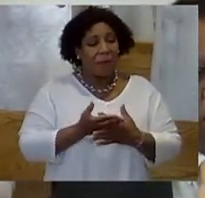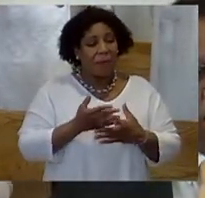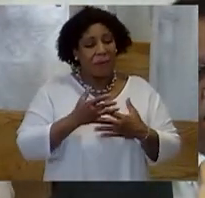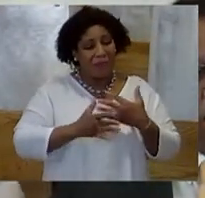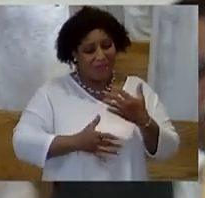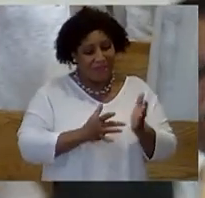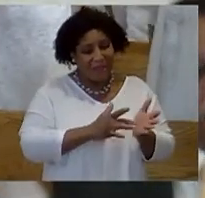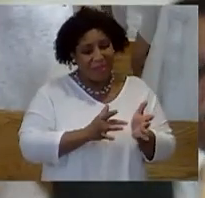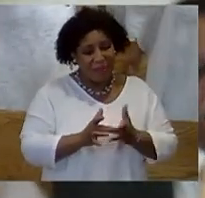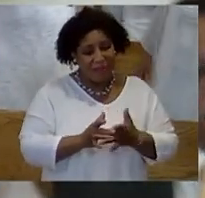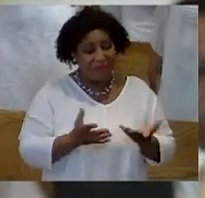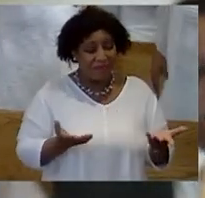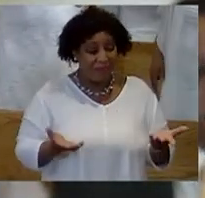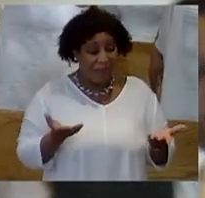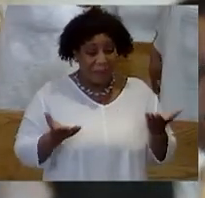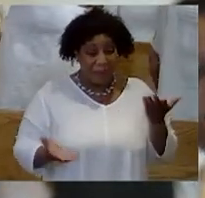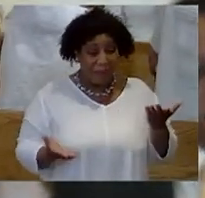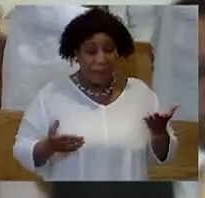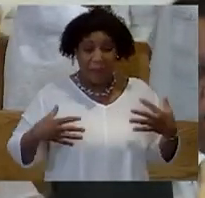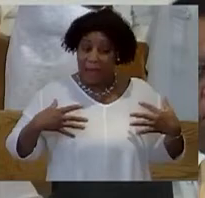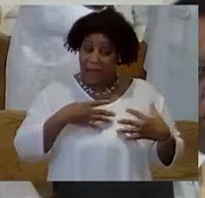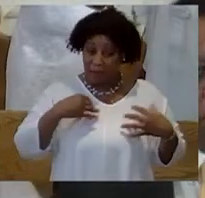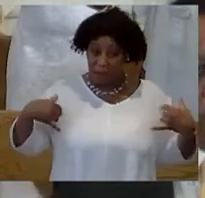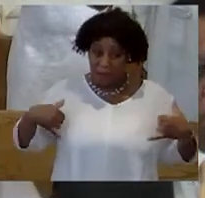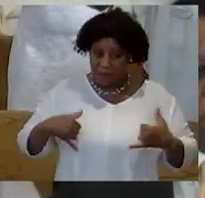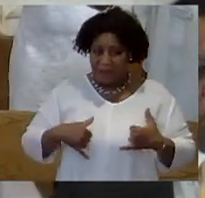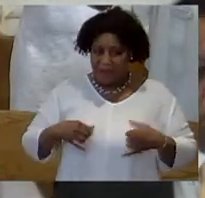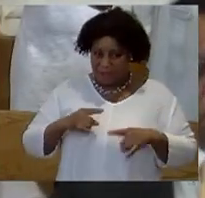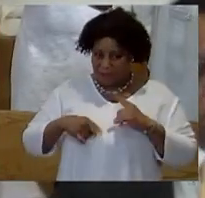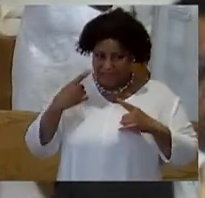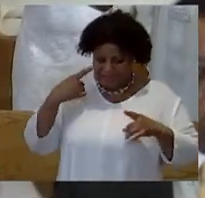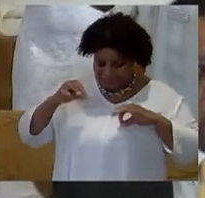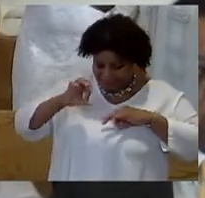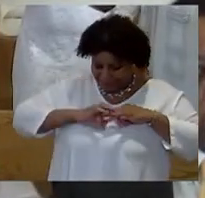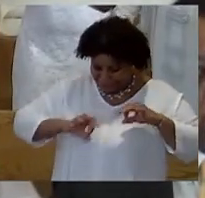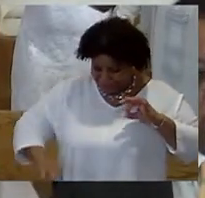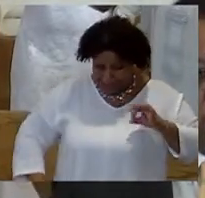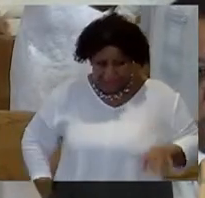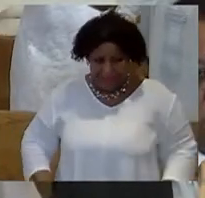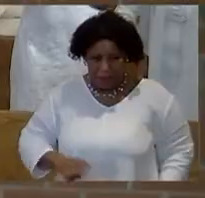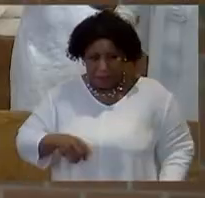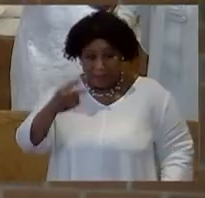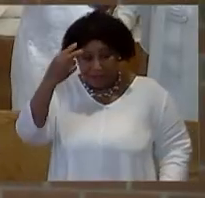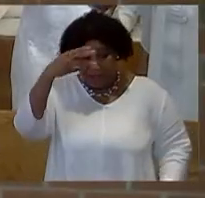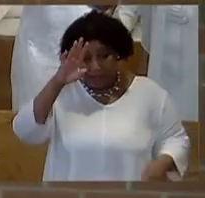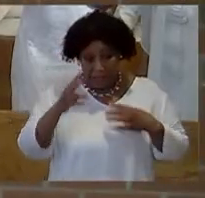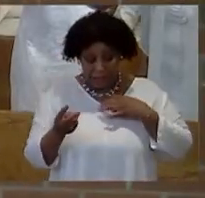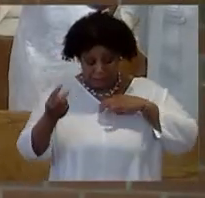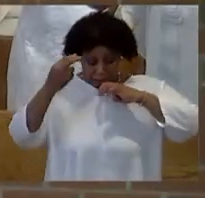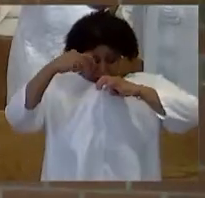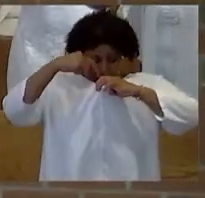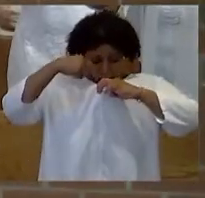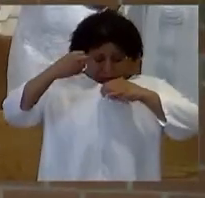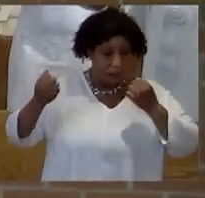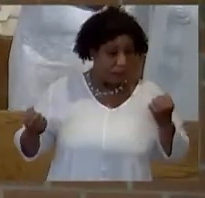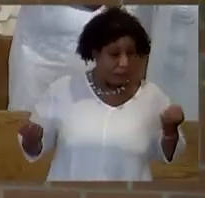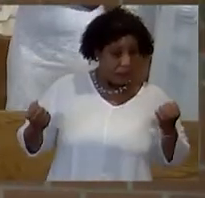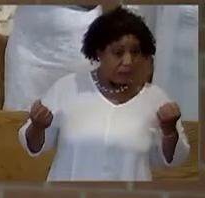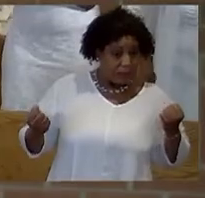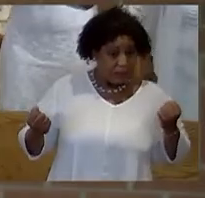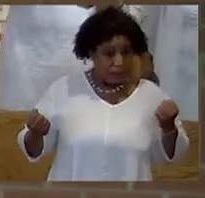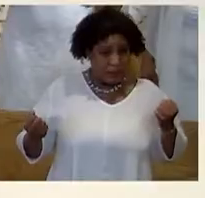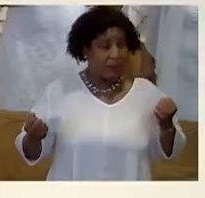Jesus. I may got a white robe. You may not be able to see the stain, but God looks under my robe. And like David, he said,